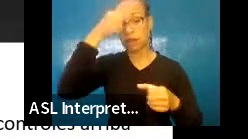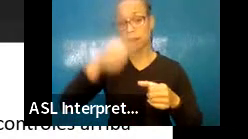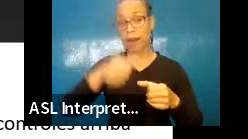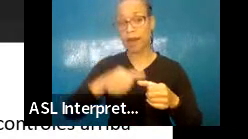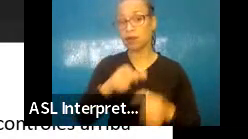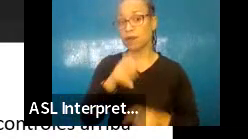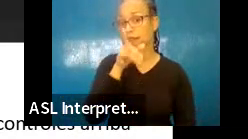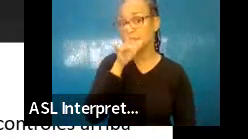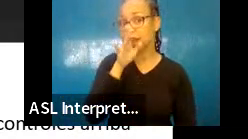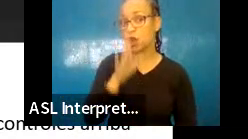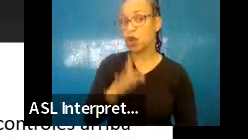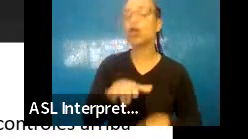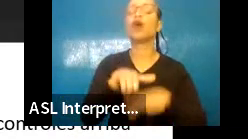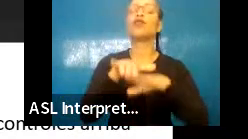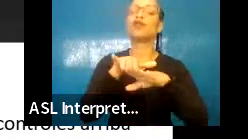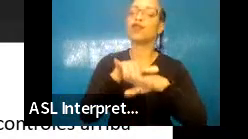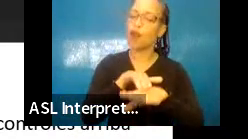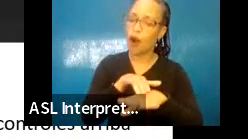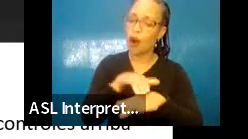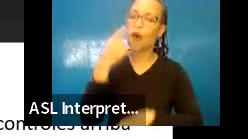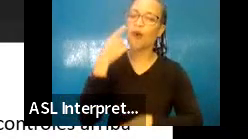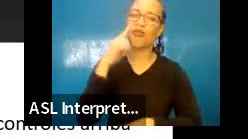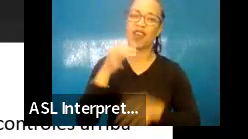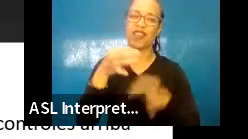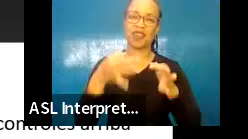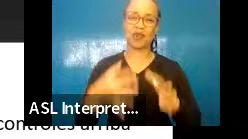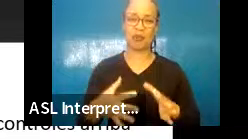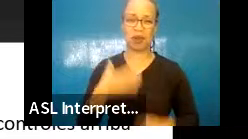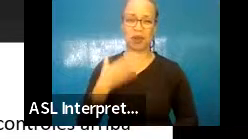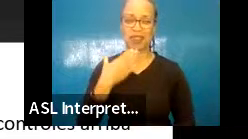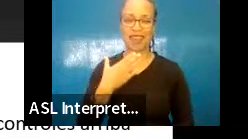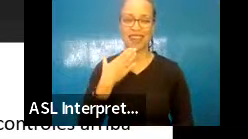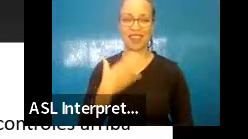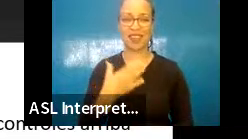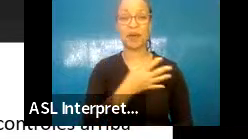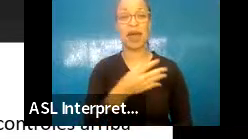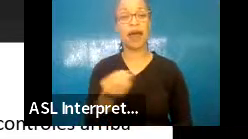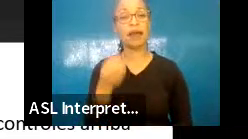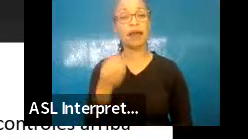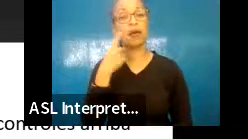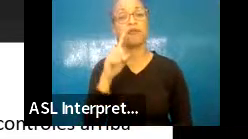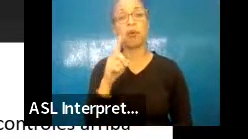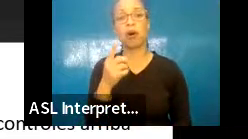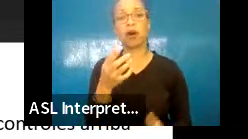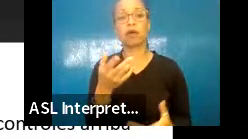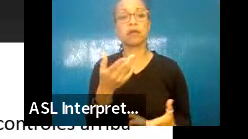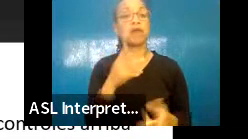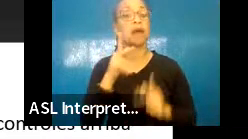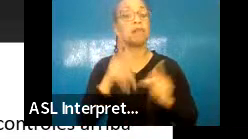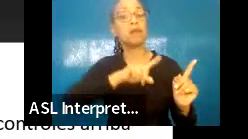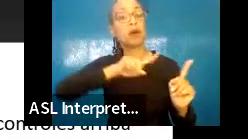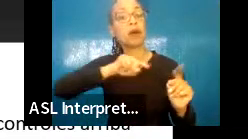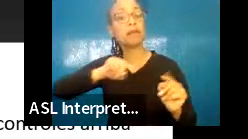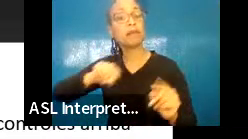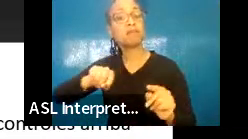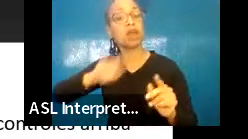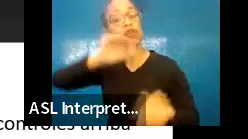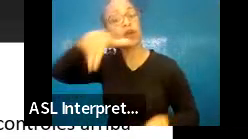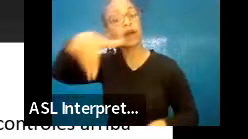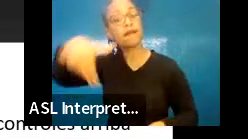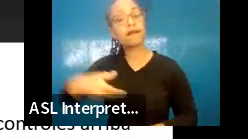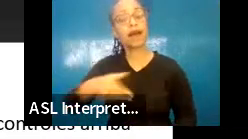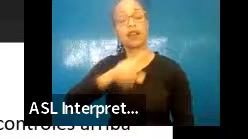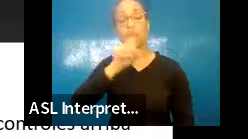speakers to speak slowly for our interpreters, and for any attendees, you are invited to put questions